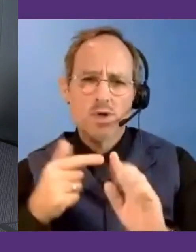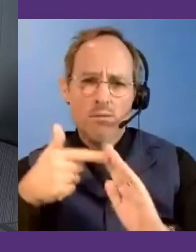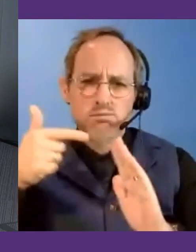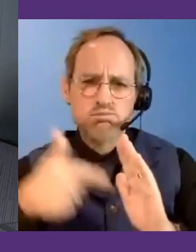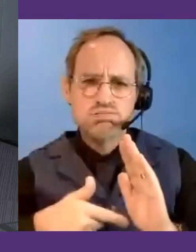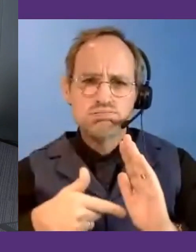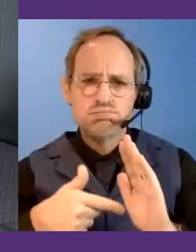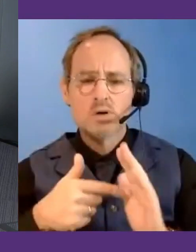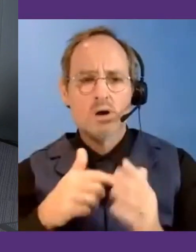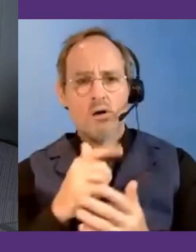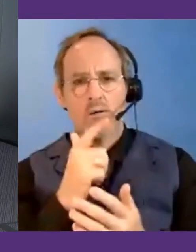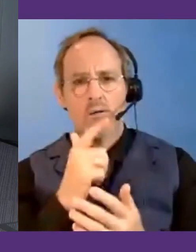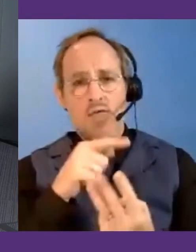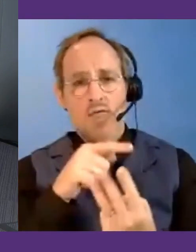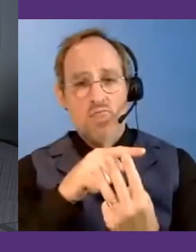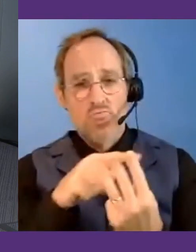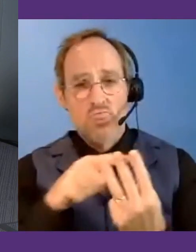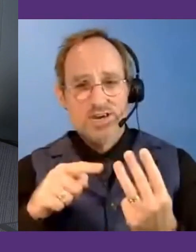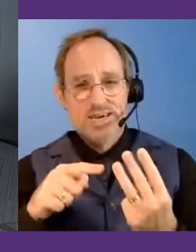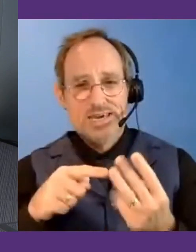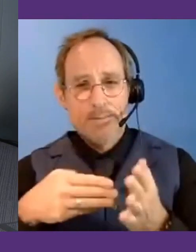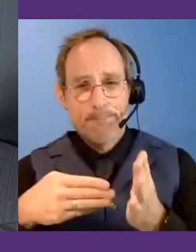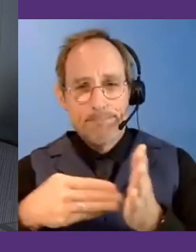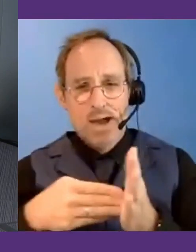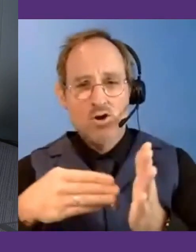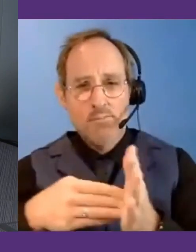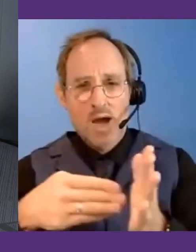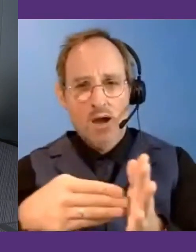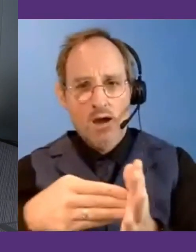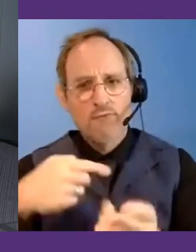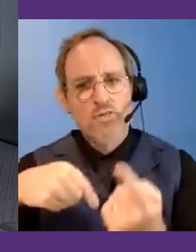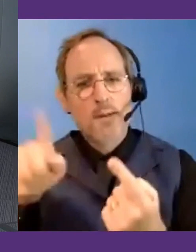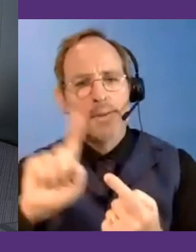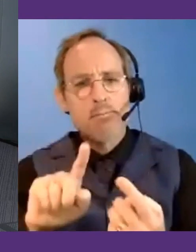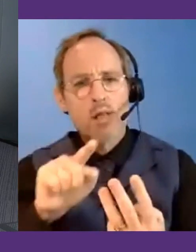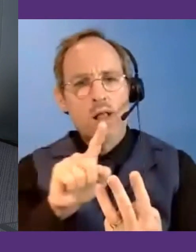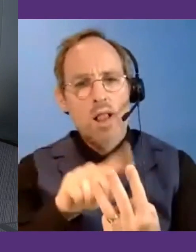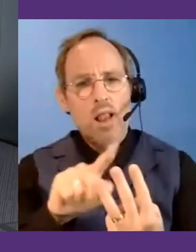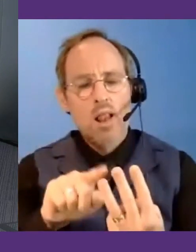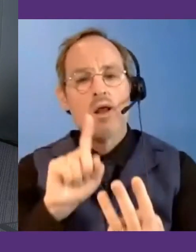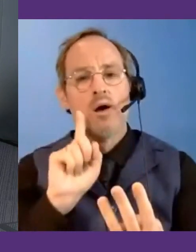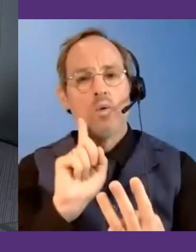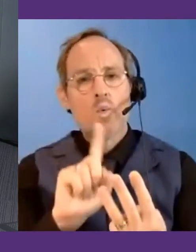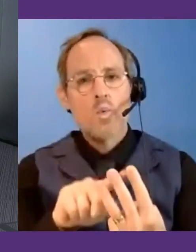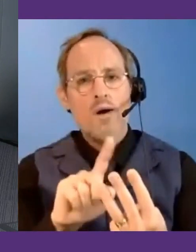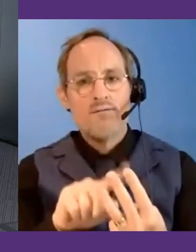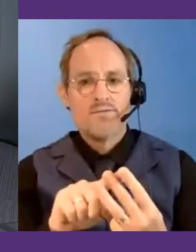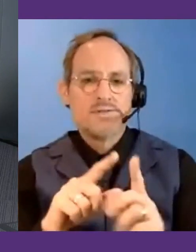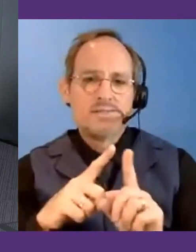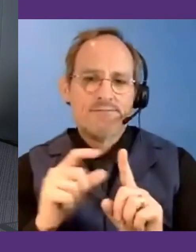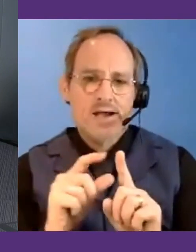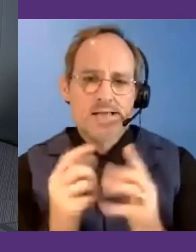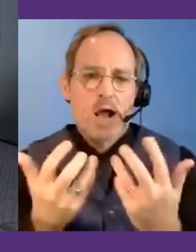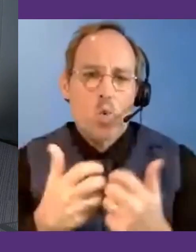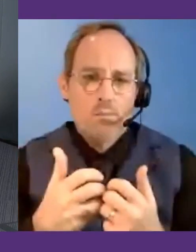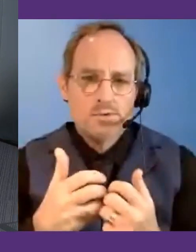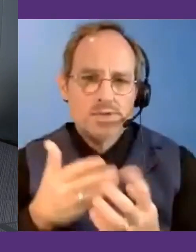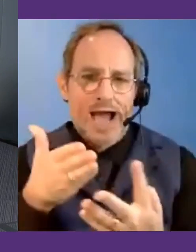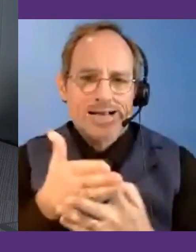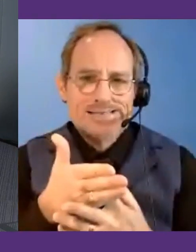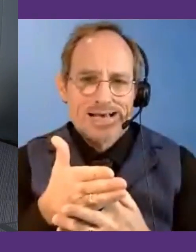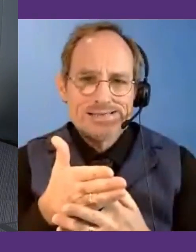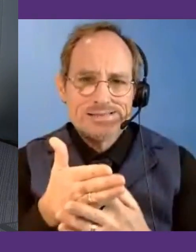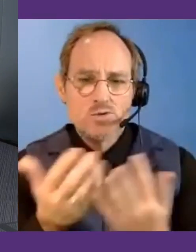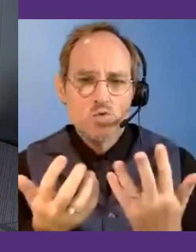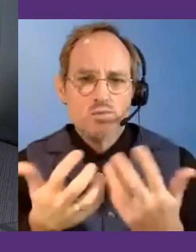3 barriers that those citizens face. One being the device and access to the right device,